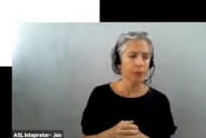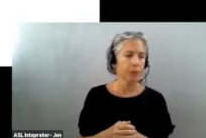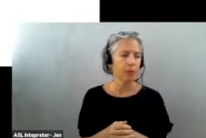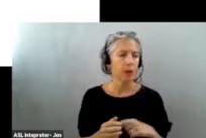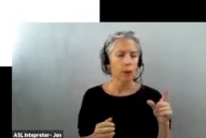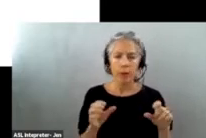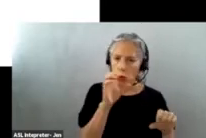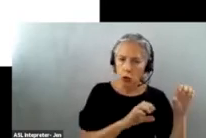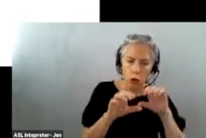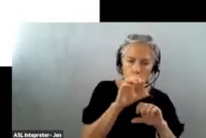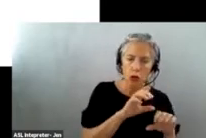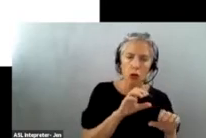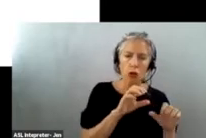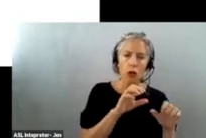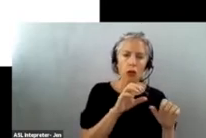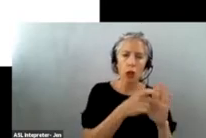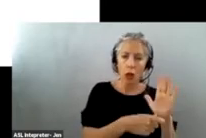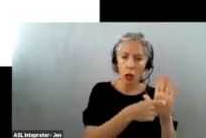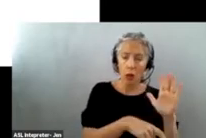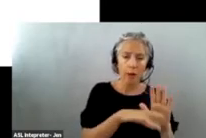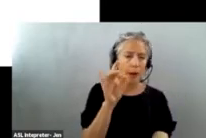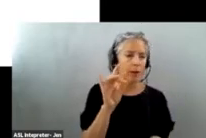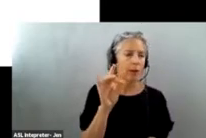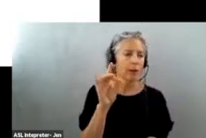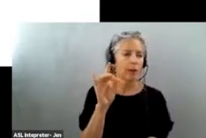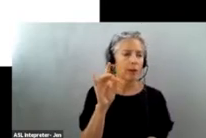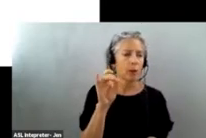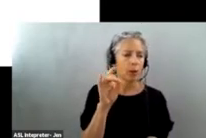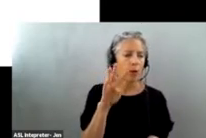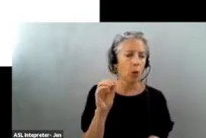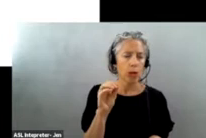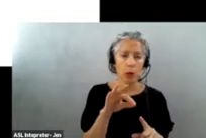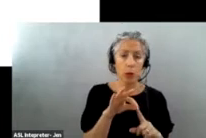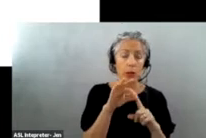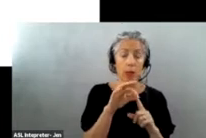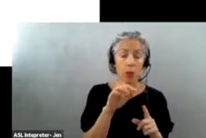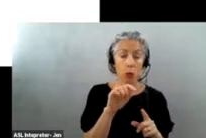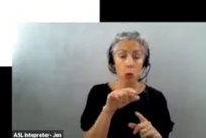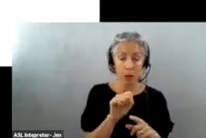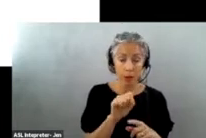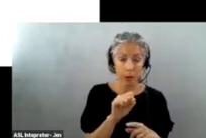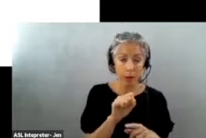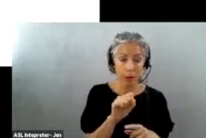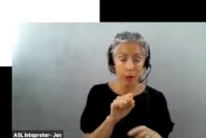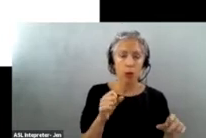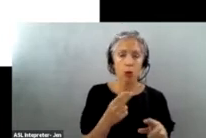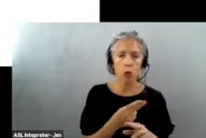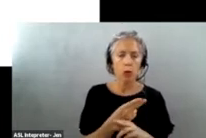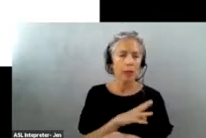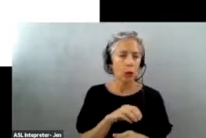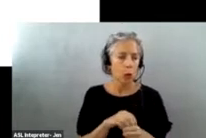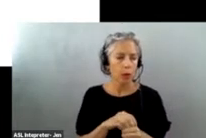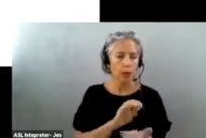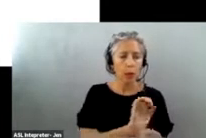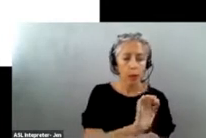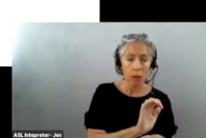literature. We found 140 unique tools, and by doing inclusion exclusion criteria, we have eventually